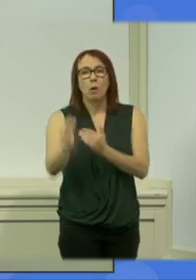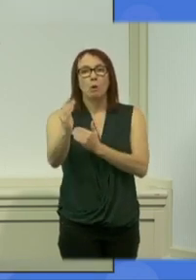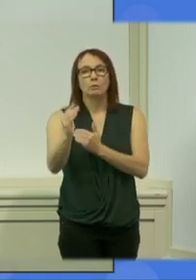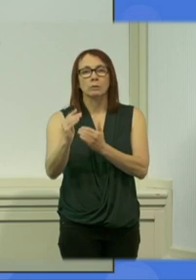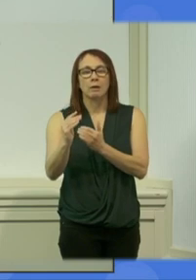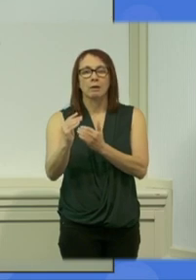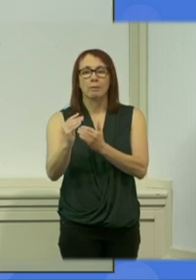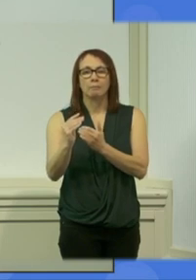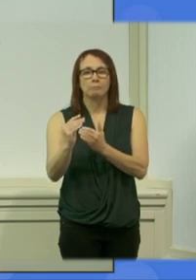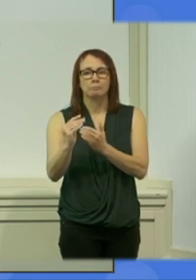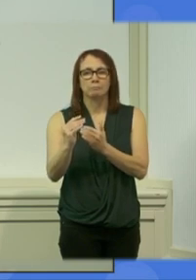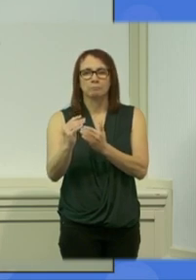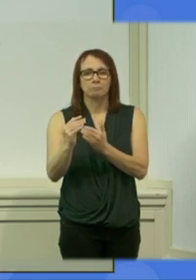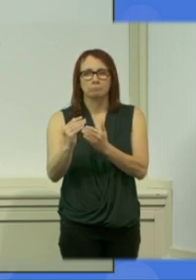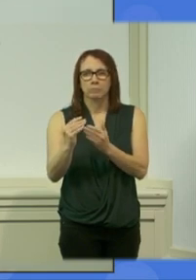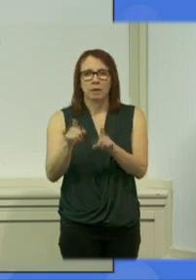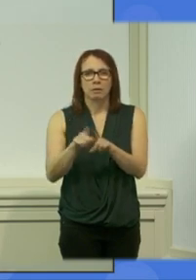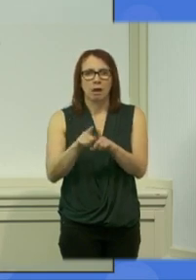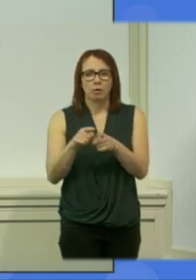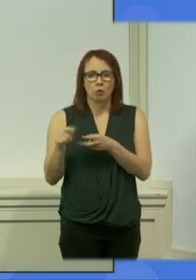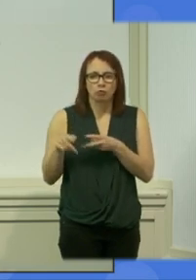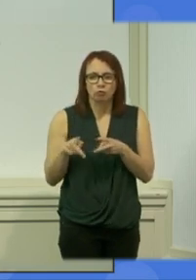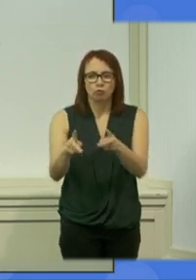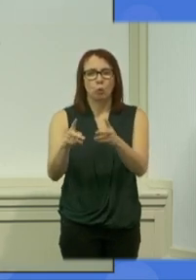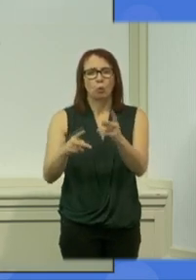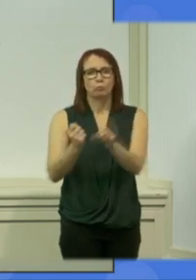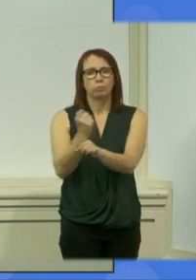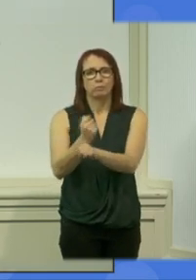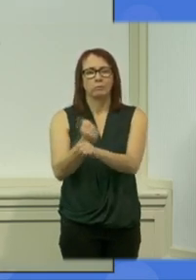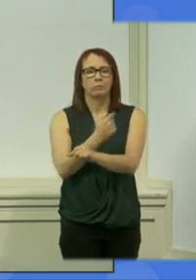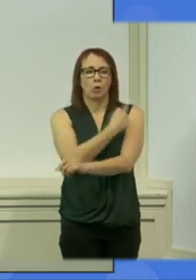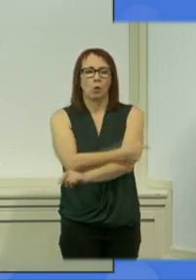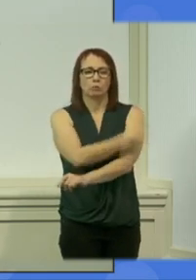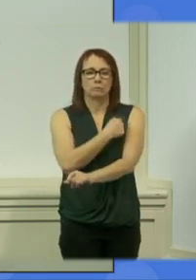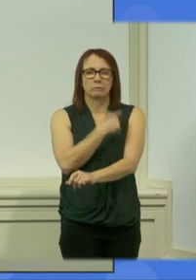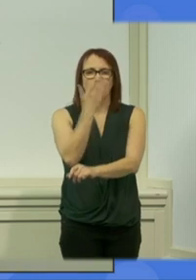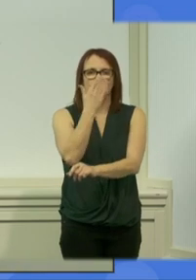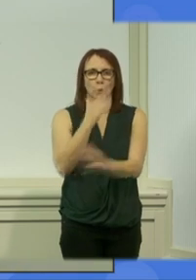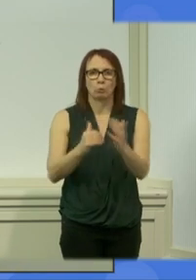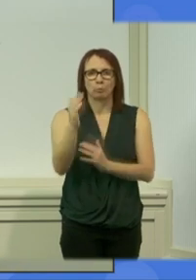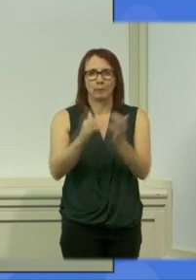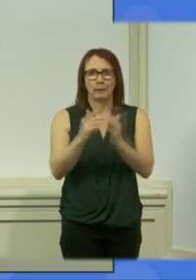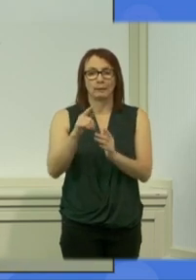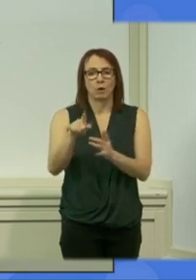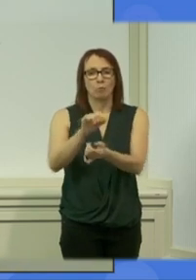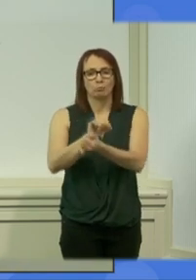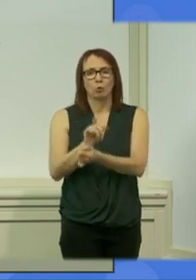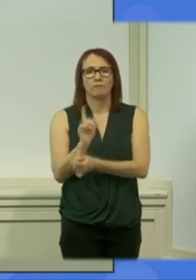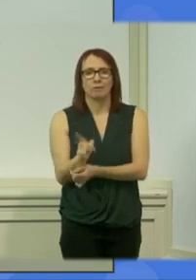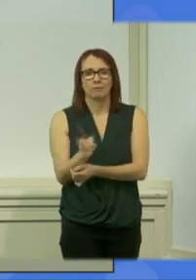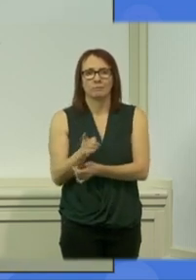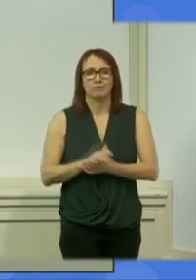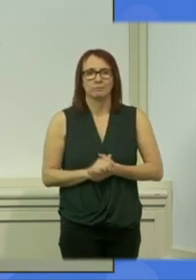building, like roads, hospitals, schools, etc. Now, one of the things that people worry about...